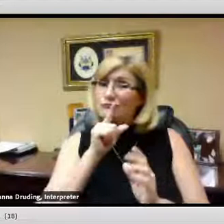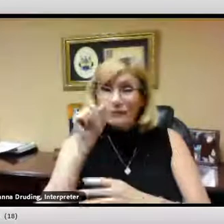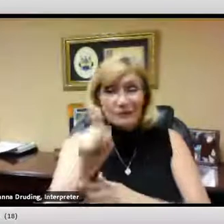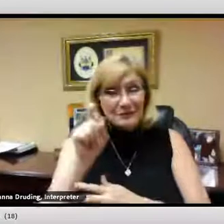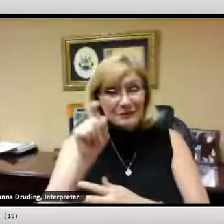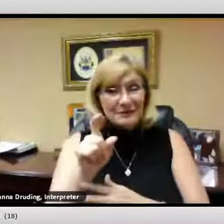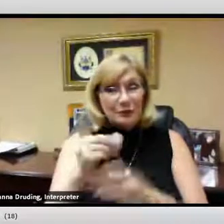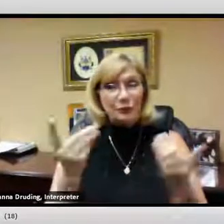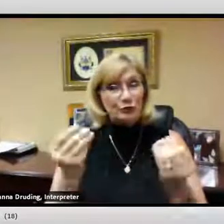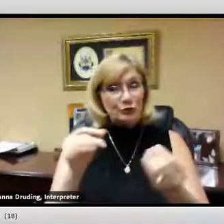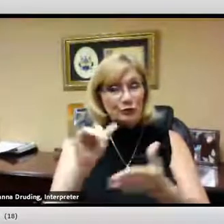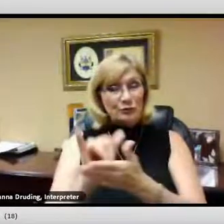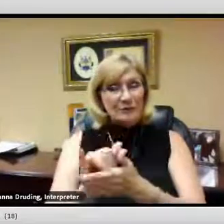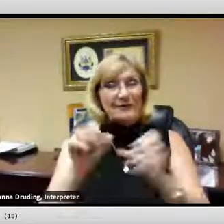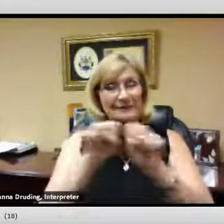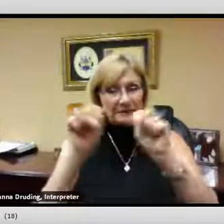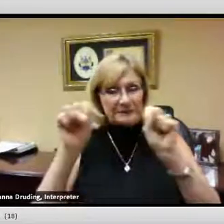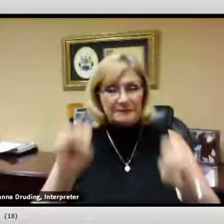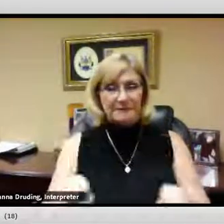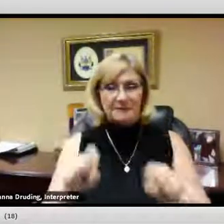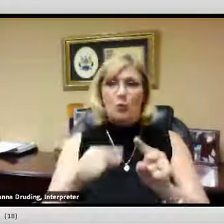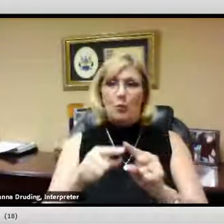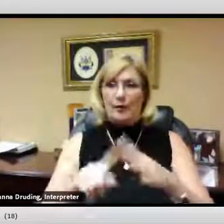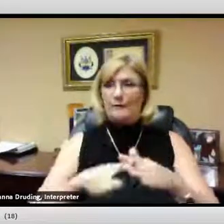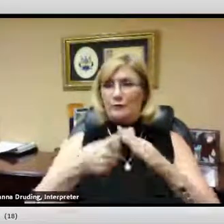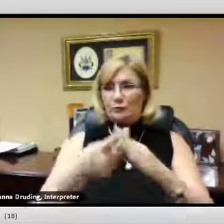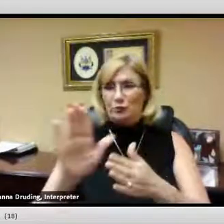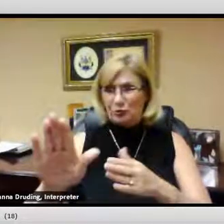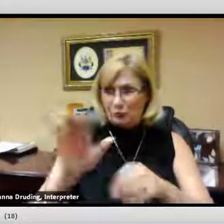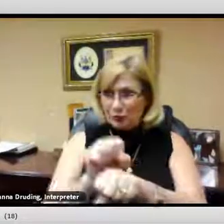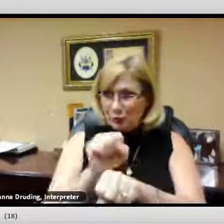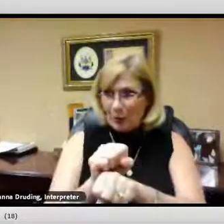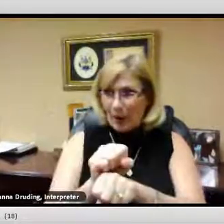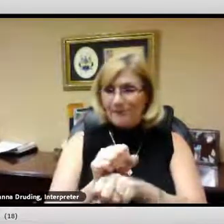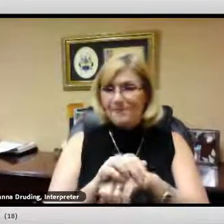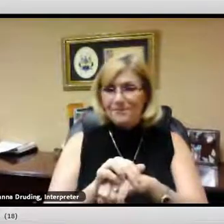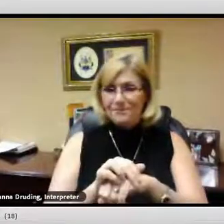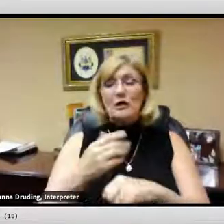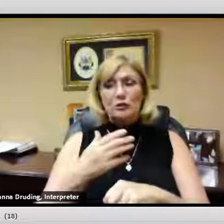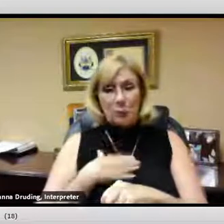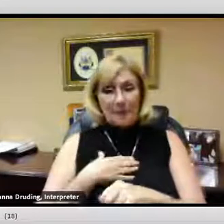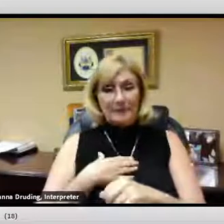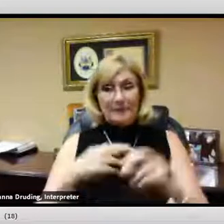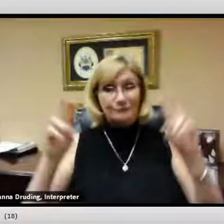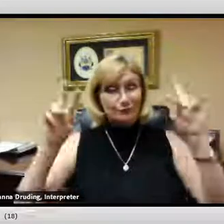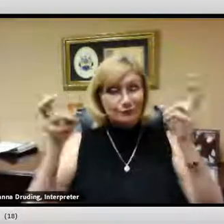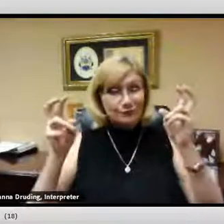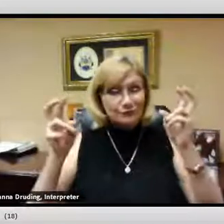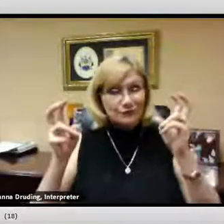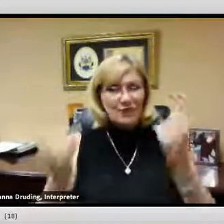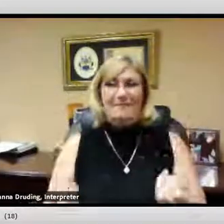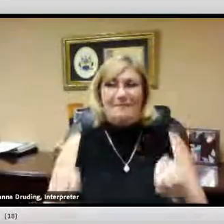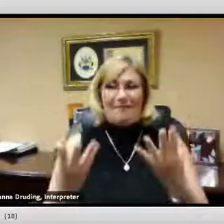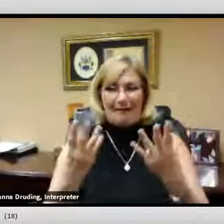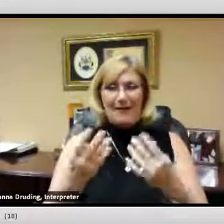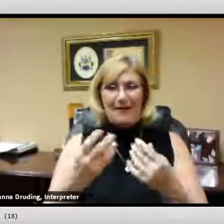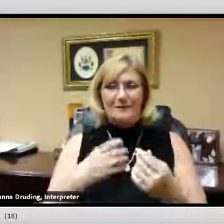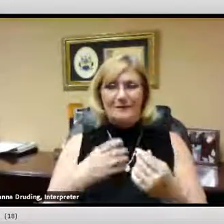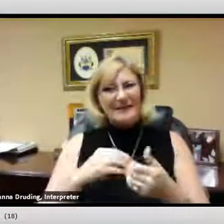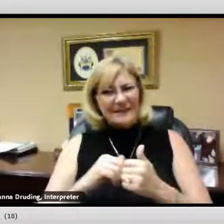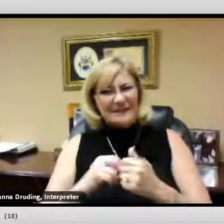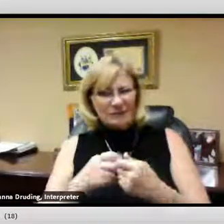into systems when they came into the field. So I'm going to quote it heavily. I tried to cite where I could,